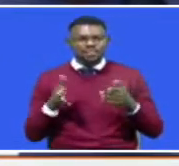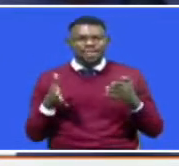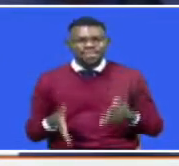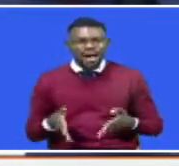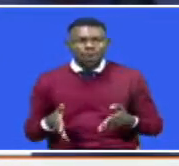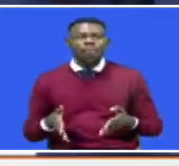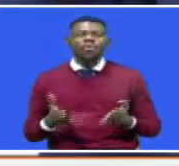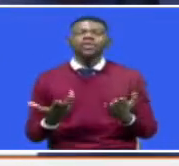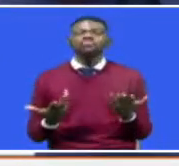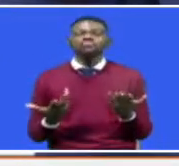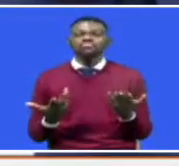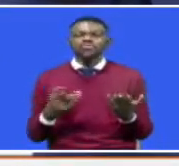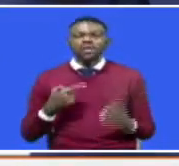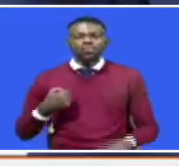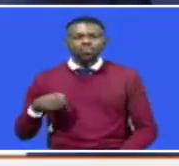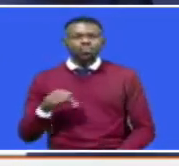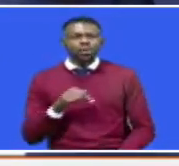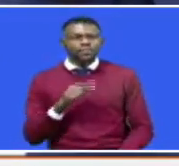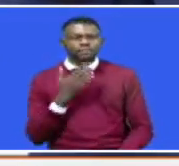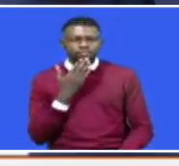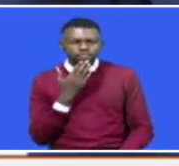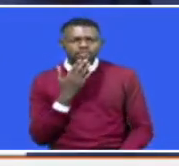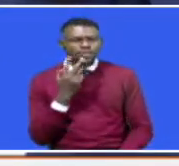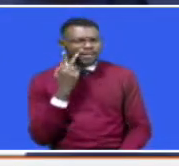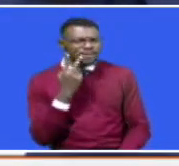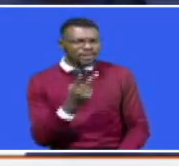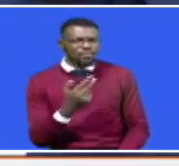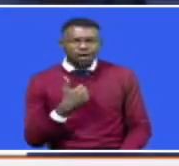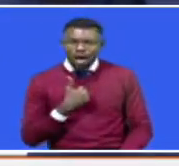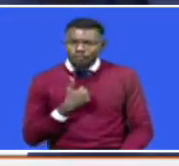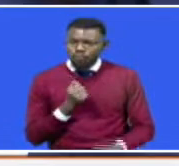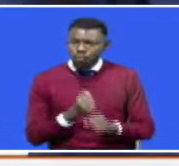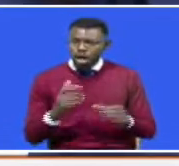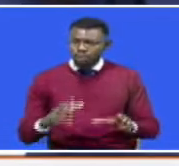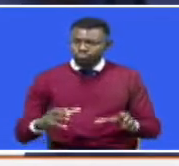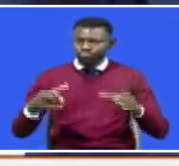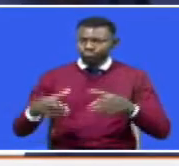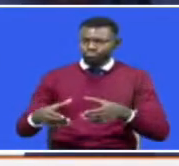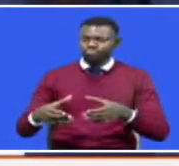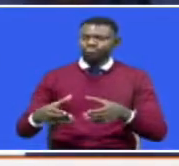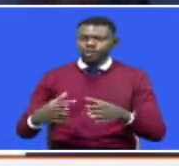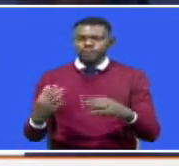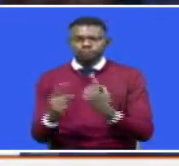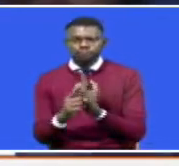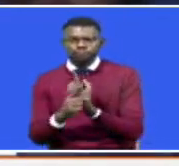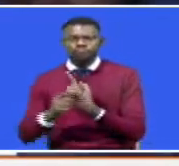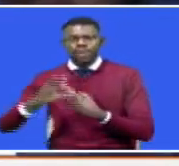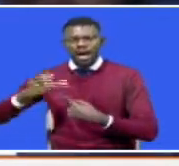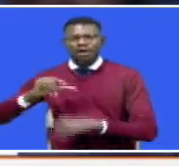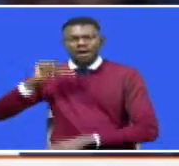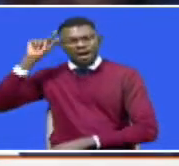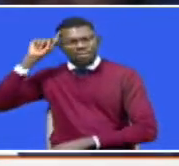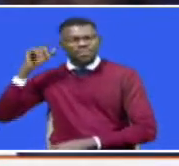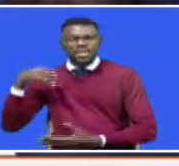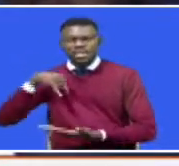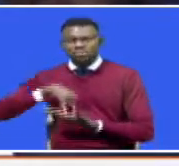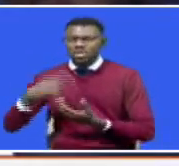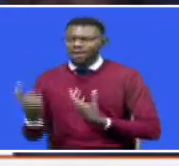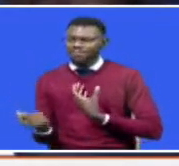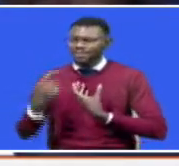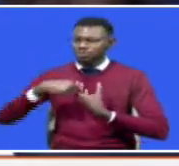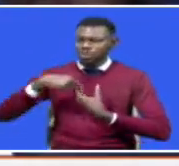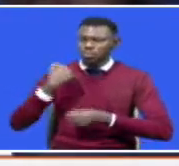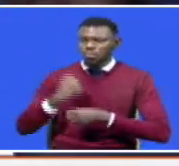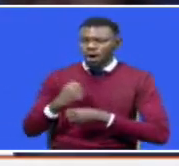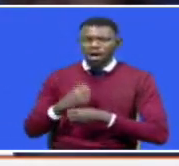consideration to ensure that there is a concerted effort between stakeholders, including the county government, because if the